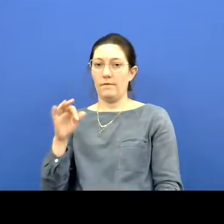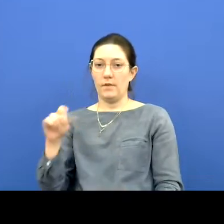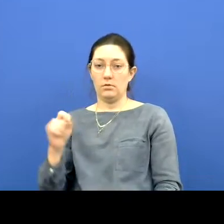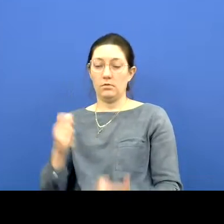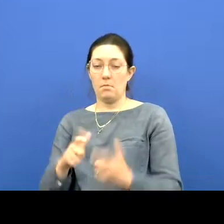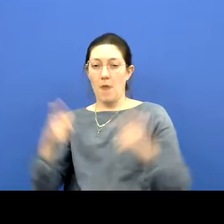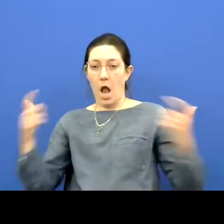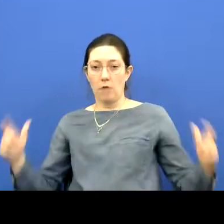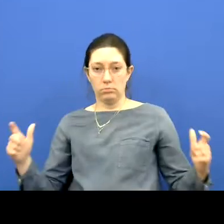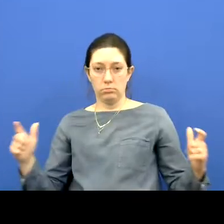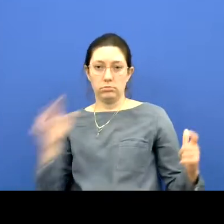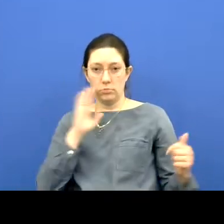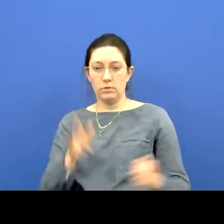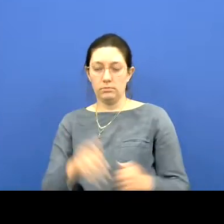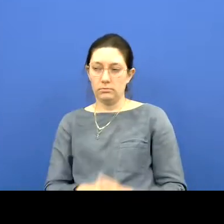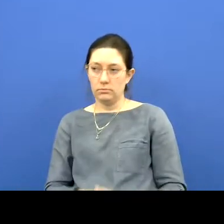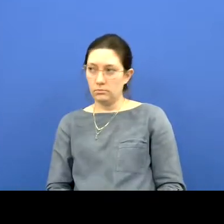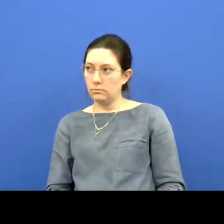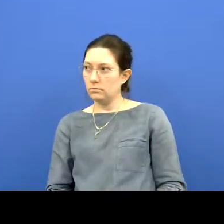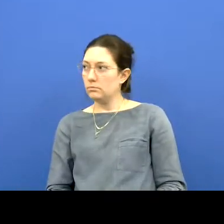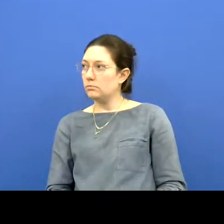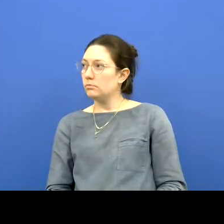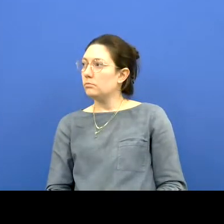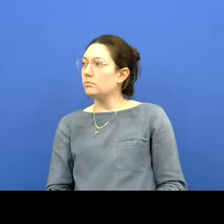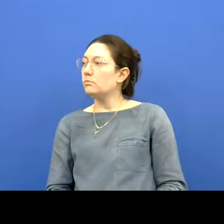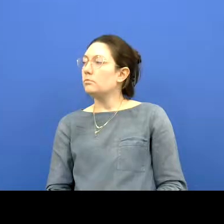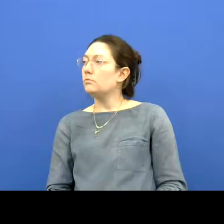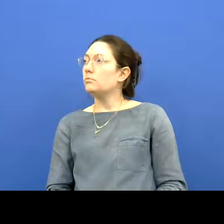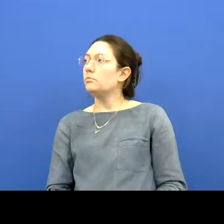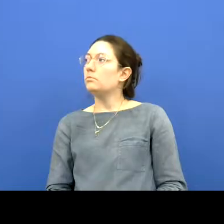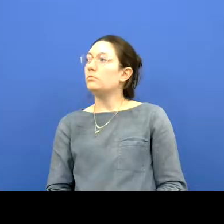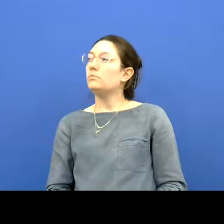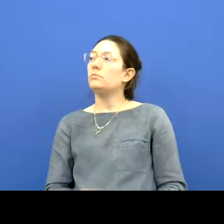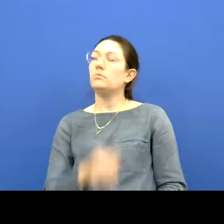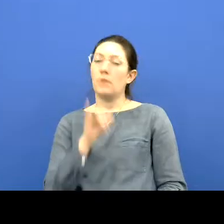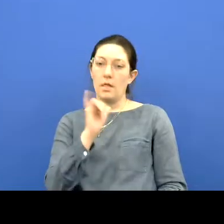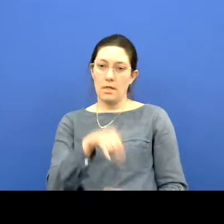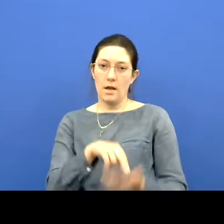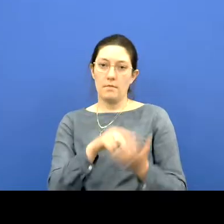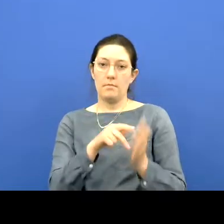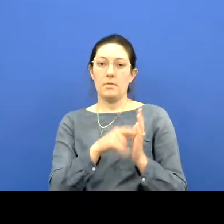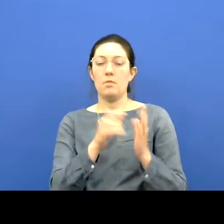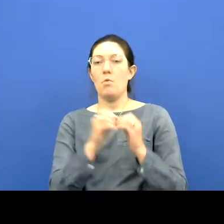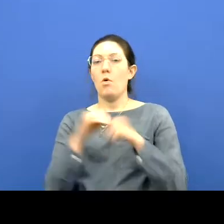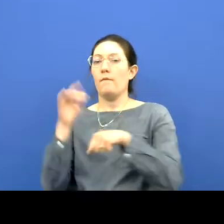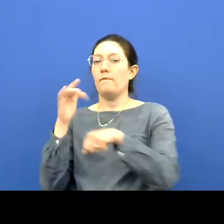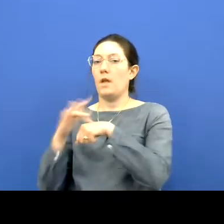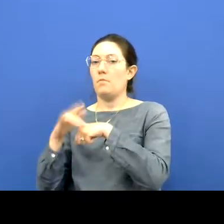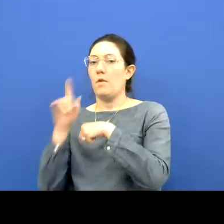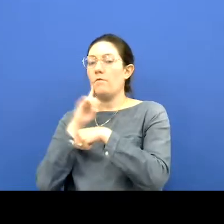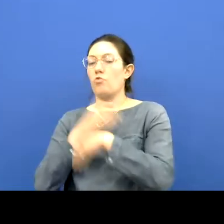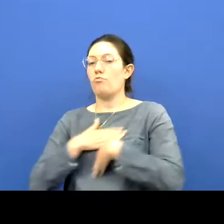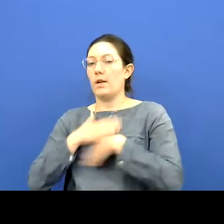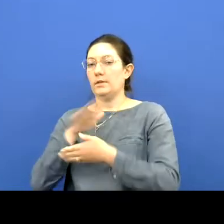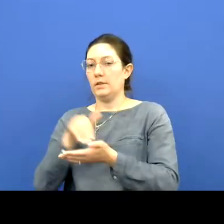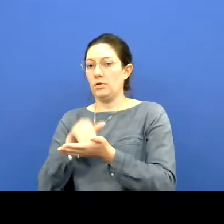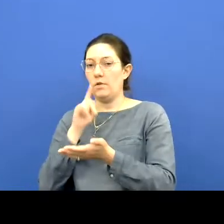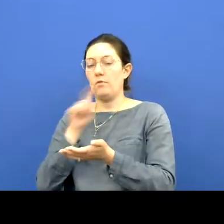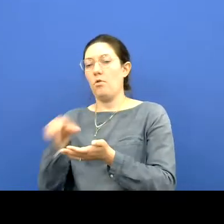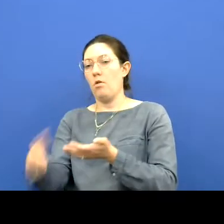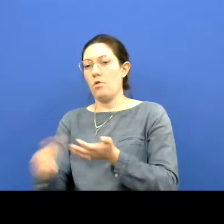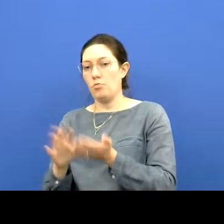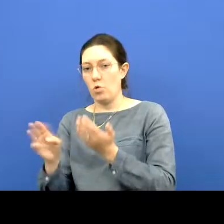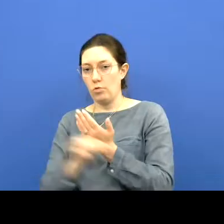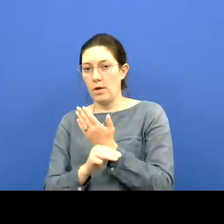significant expansion of their available space. And that would then free up that space in the rec center for other